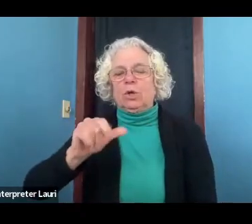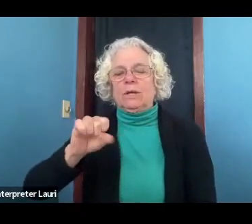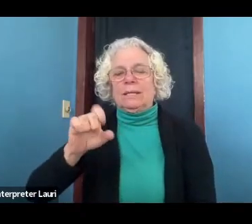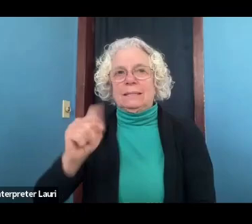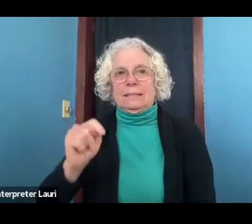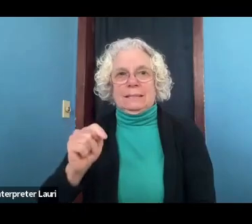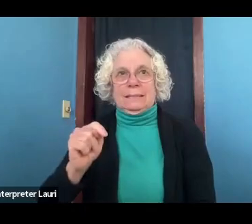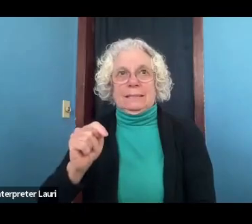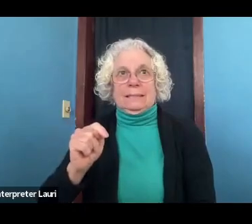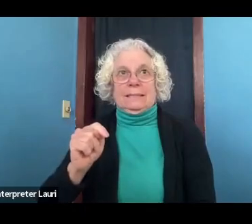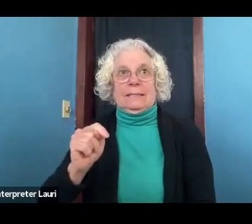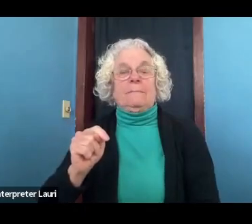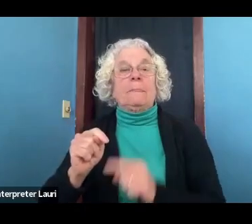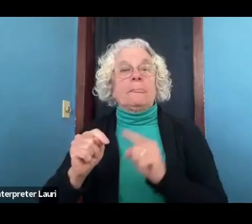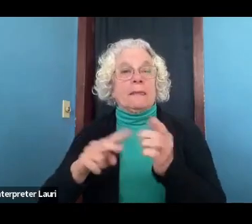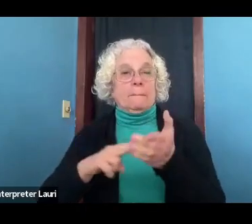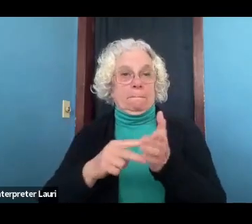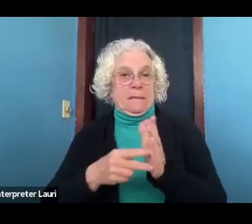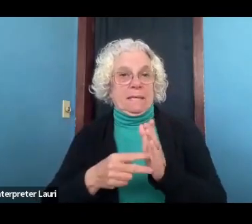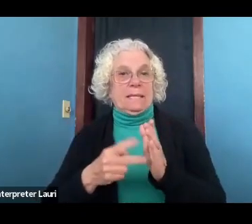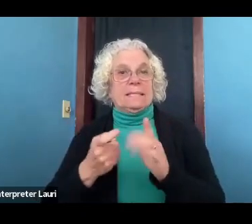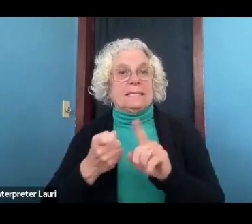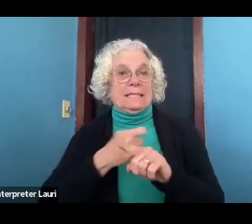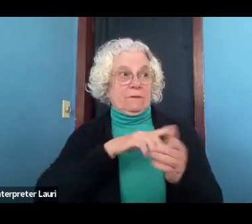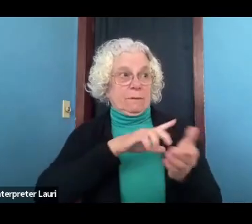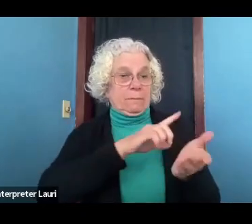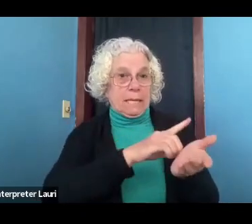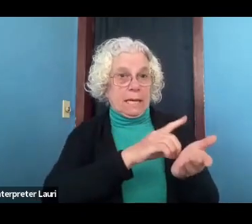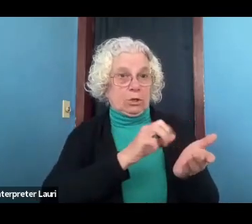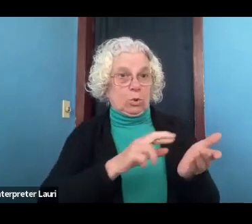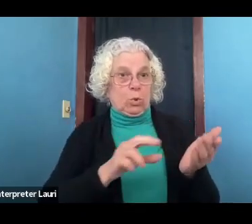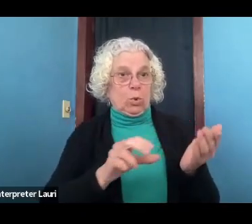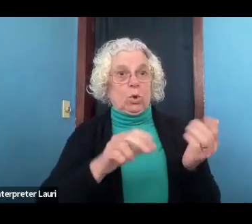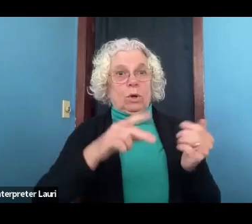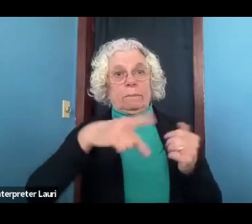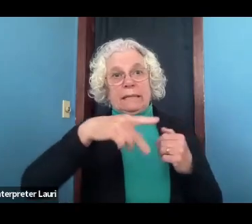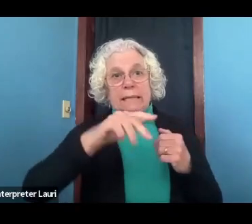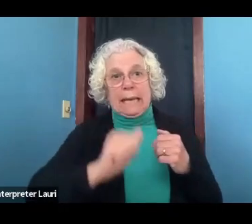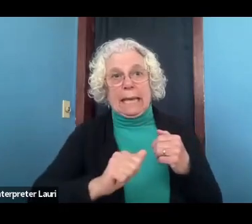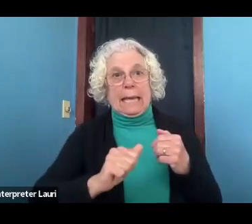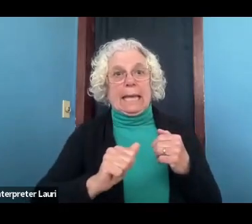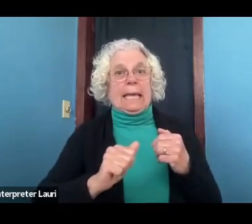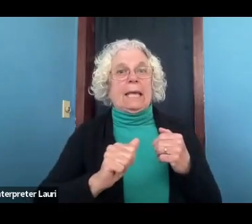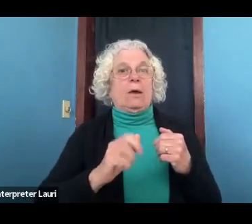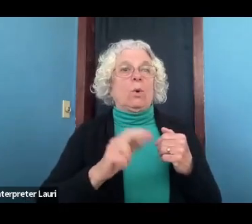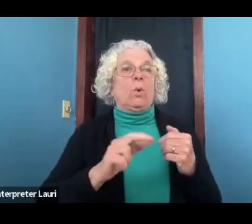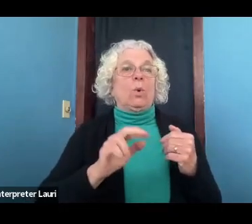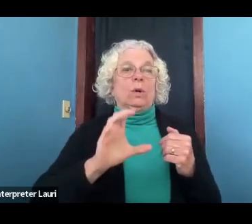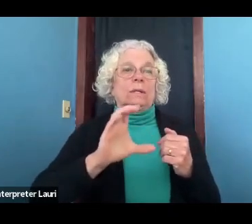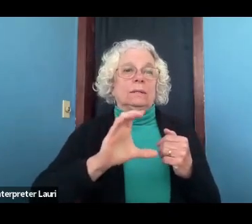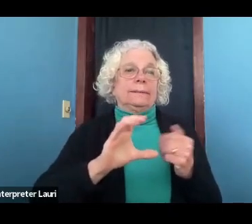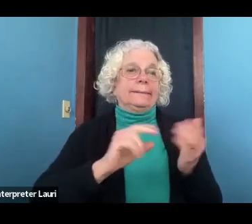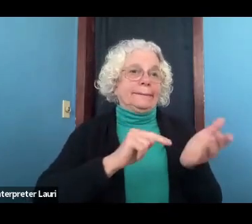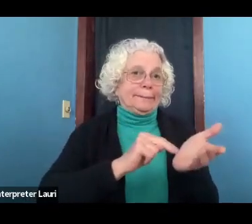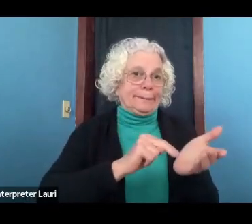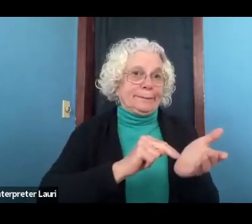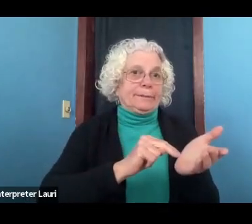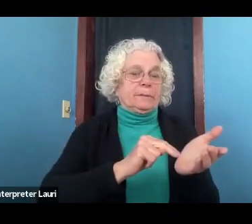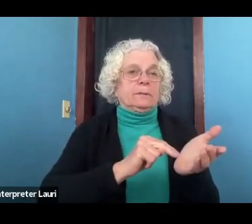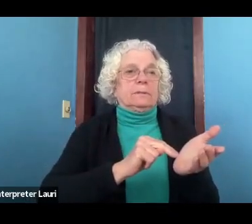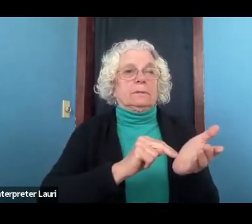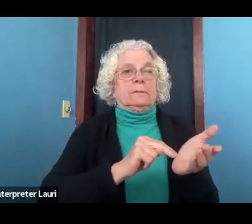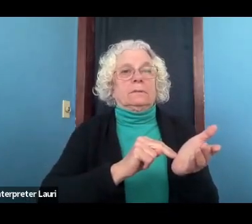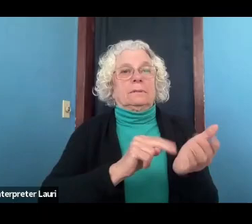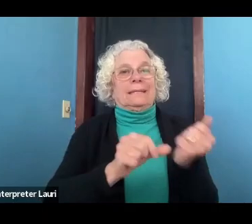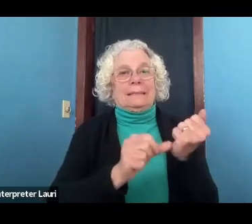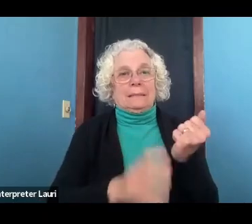order from a doctor or a physician's assistant or an advanced practice registered nurse. So